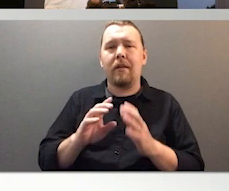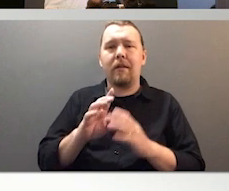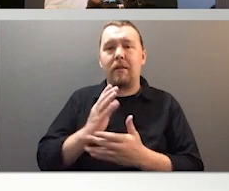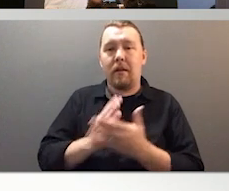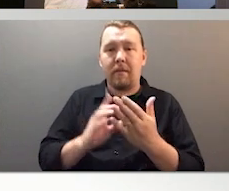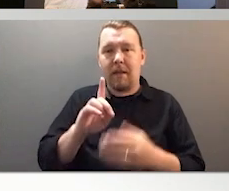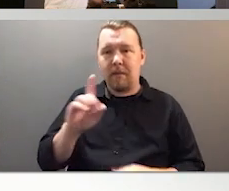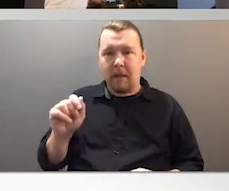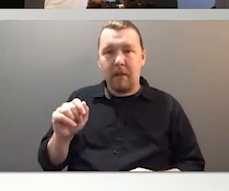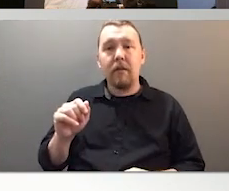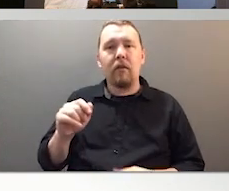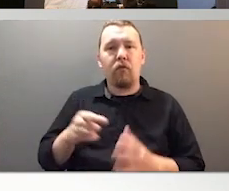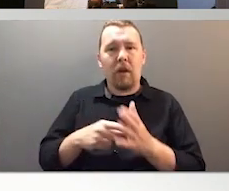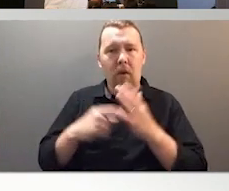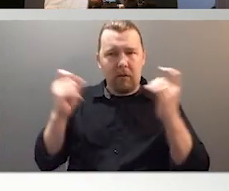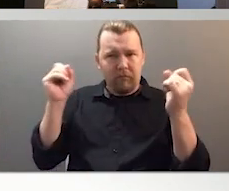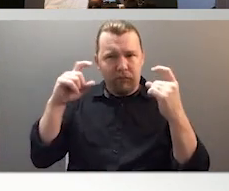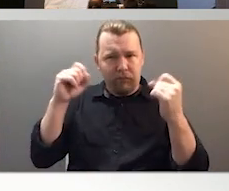a lot for it to stick.